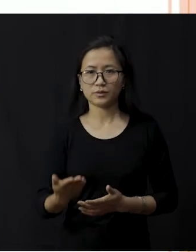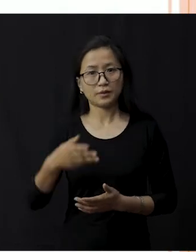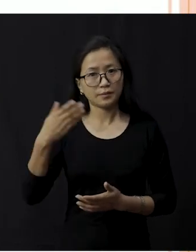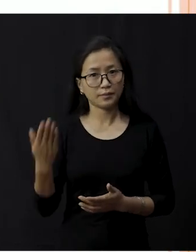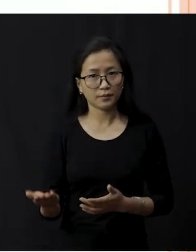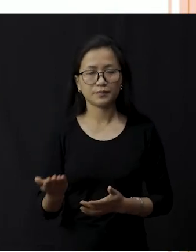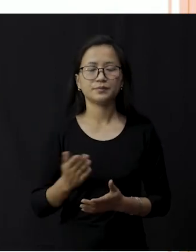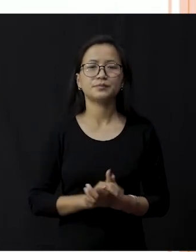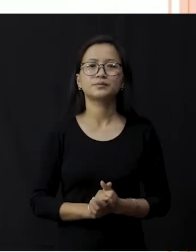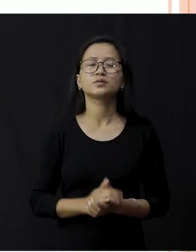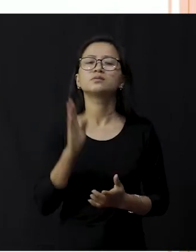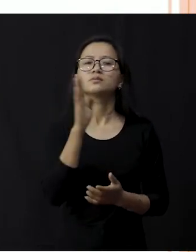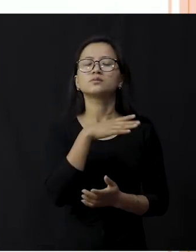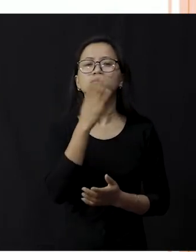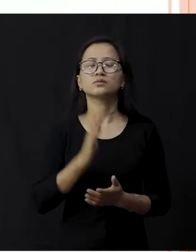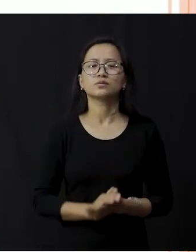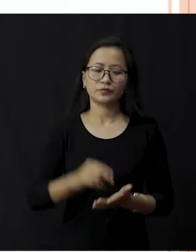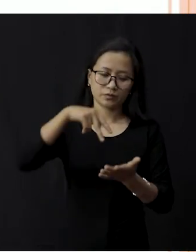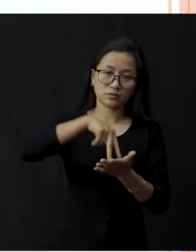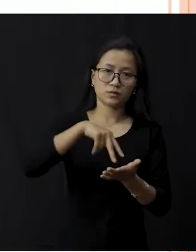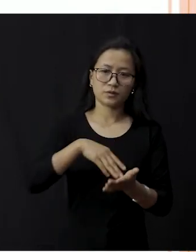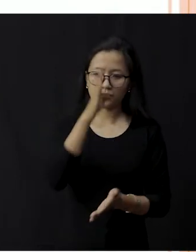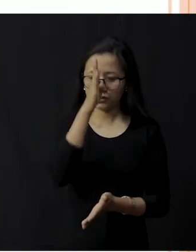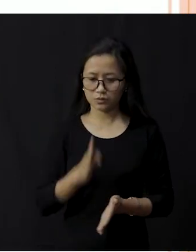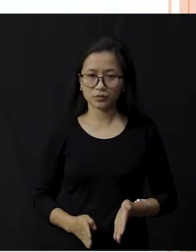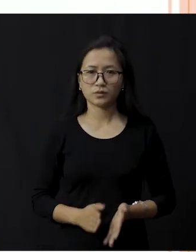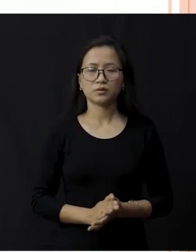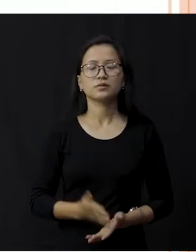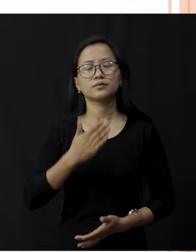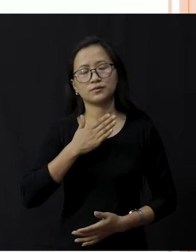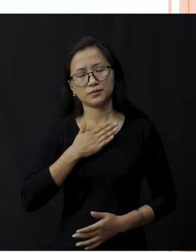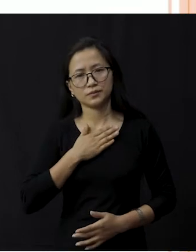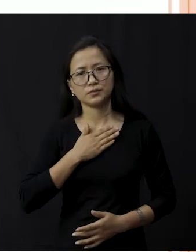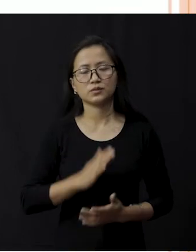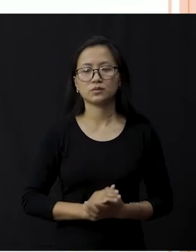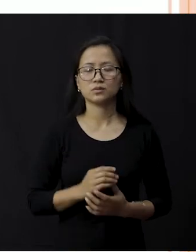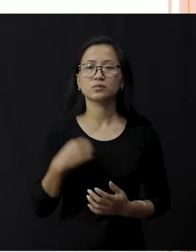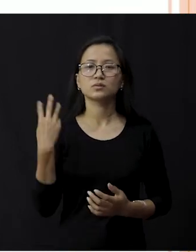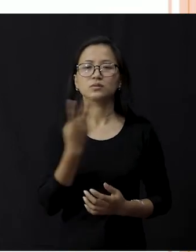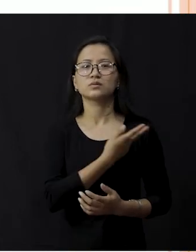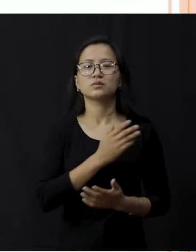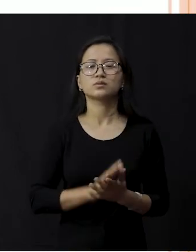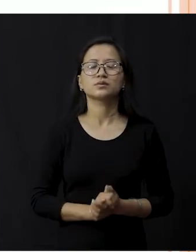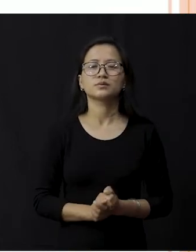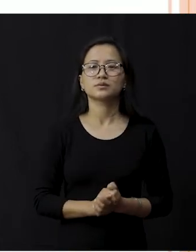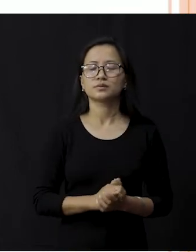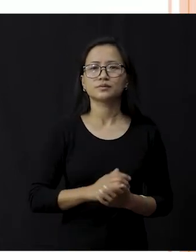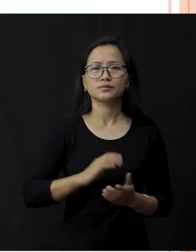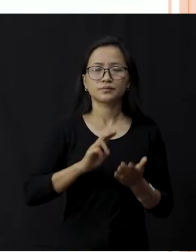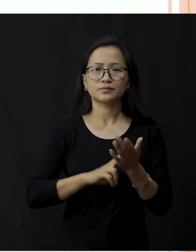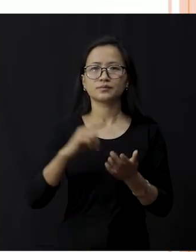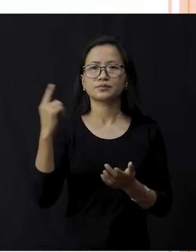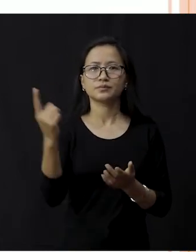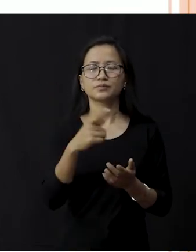our national anthem, we have to stand straight and we have to pay respect to our national anthem. So, when you